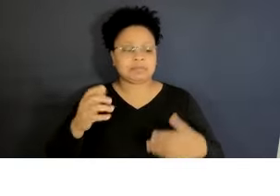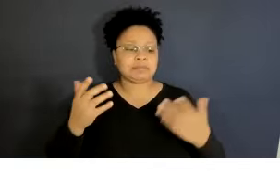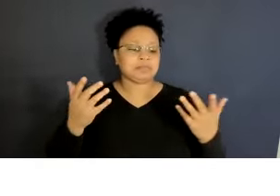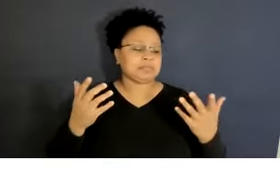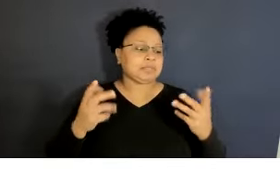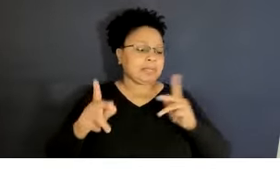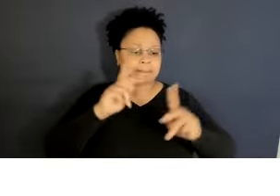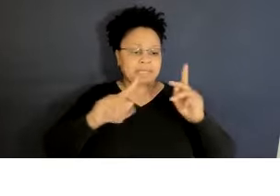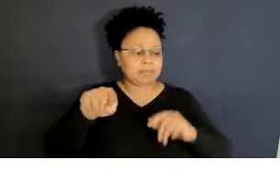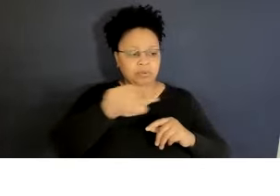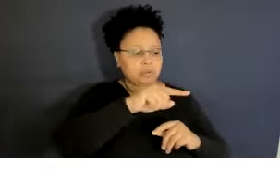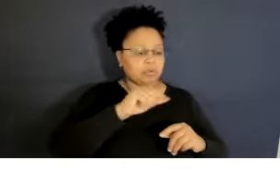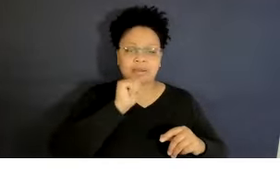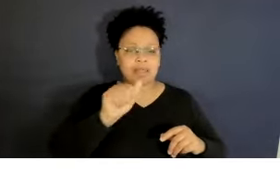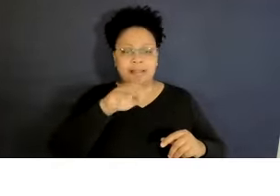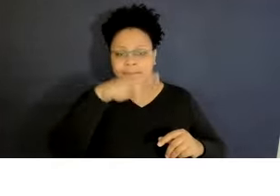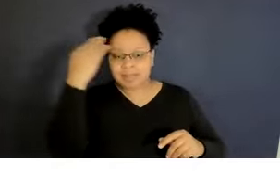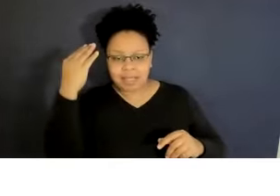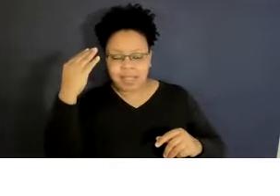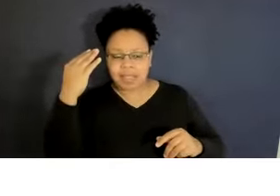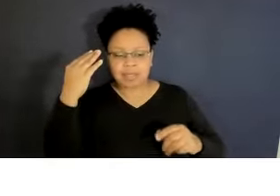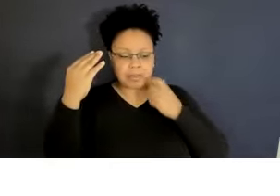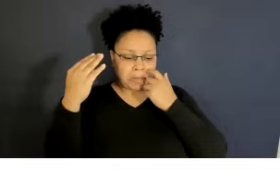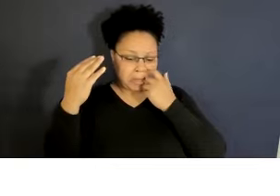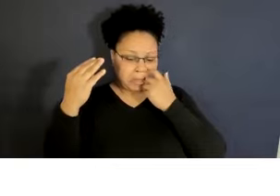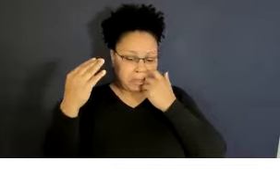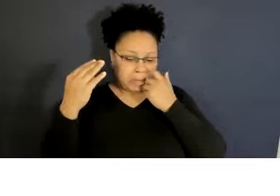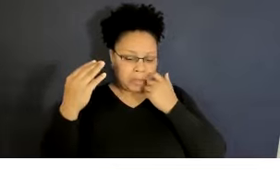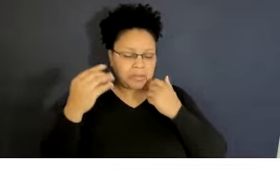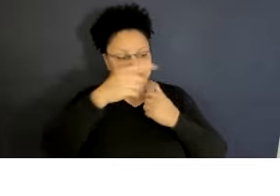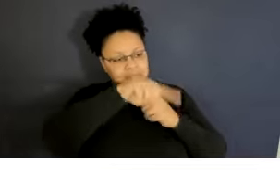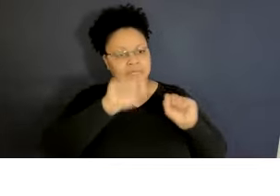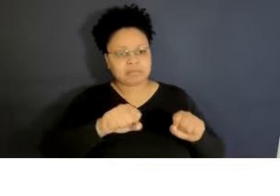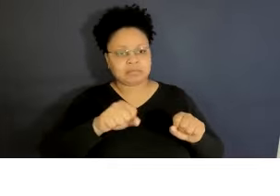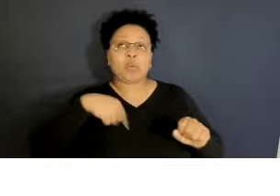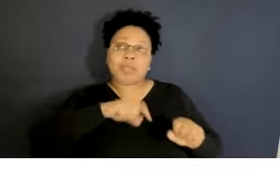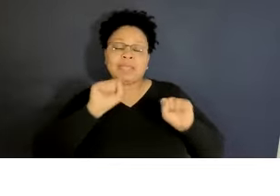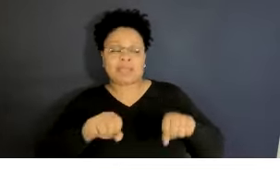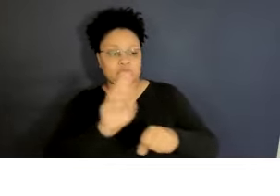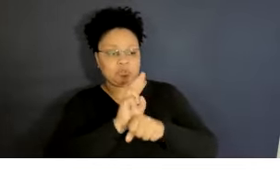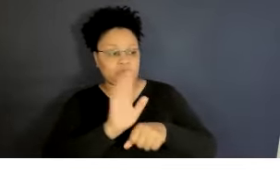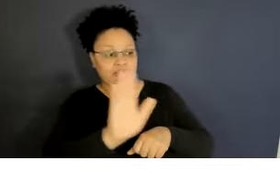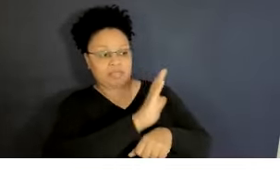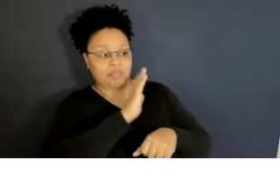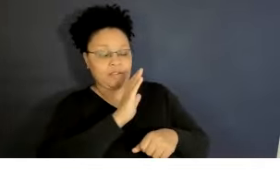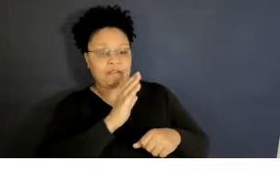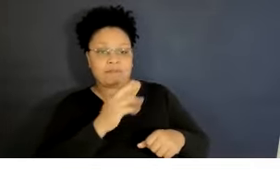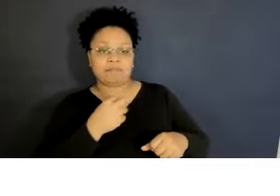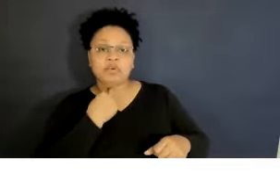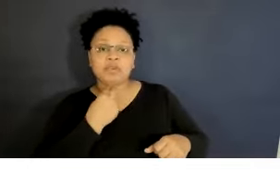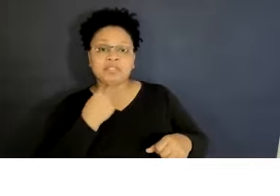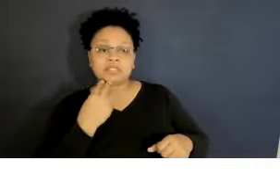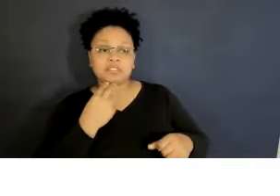individuals who are not Black, and we can use their voices in order to help empower